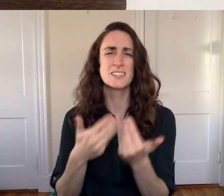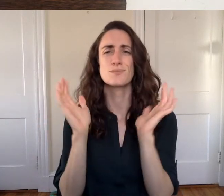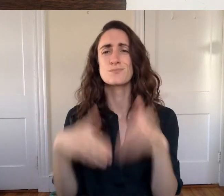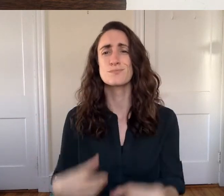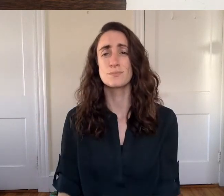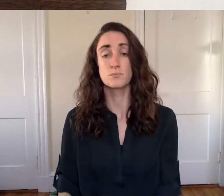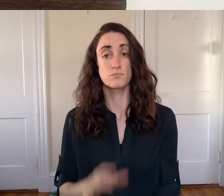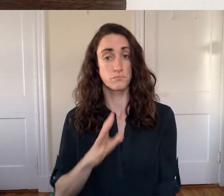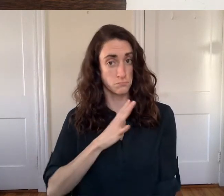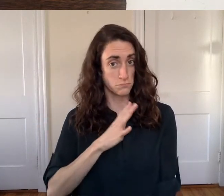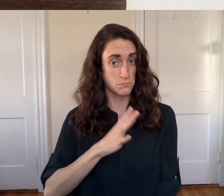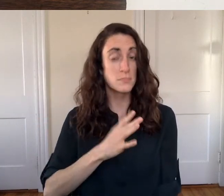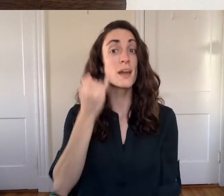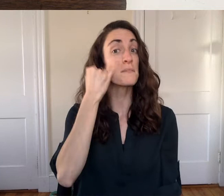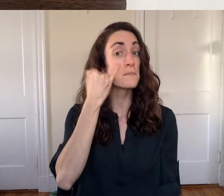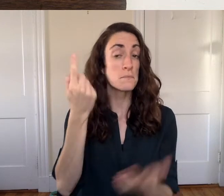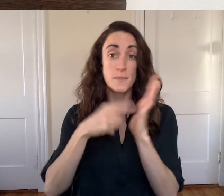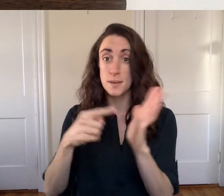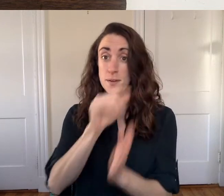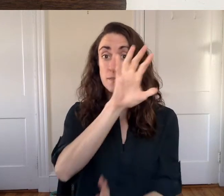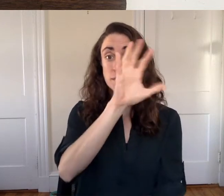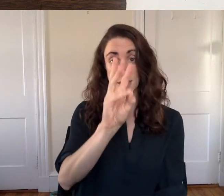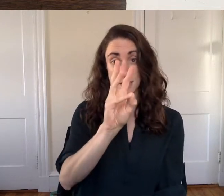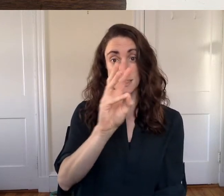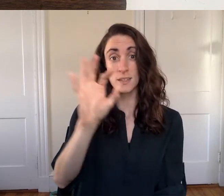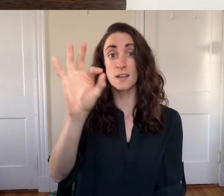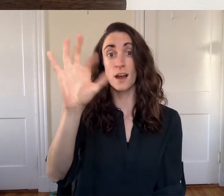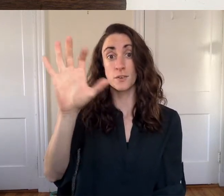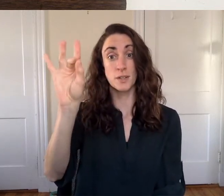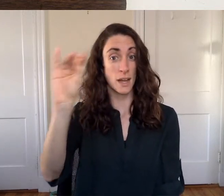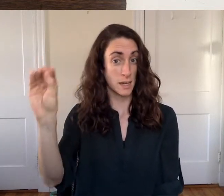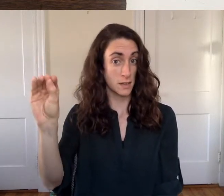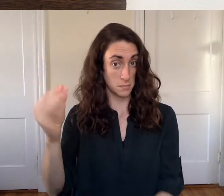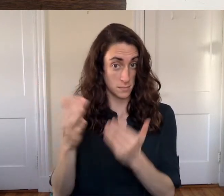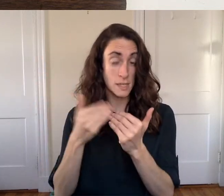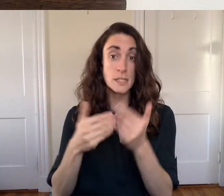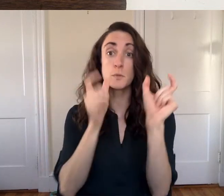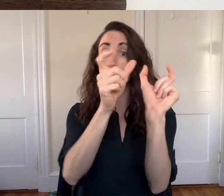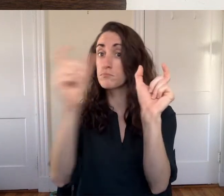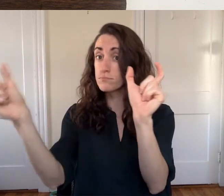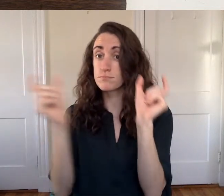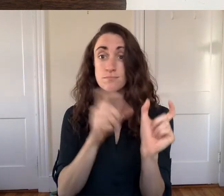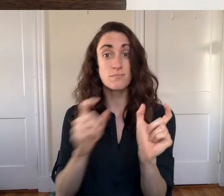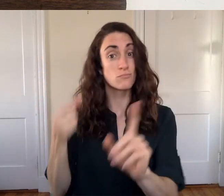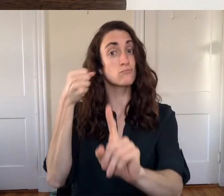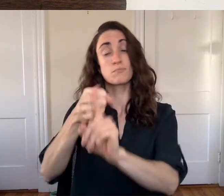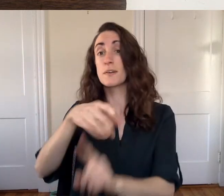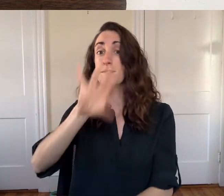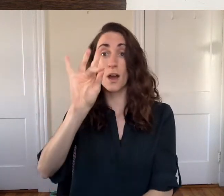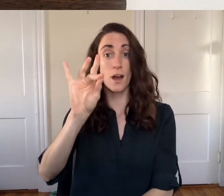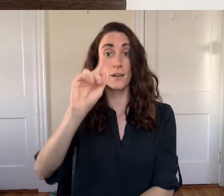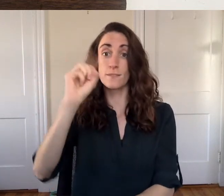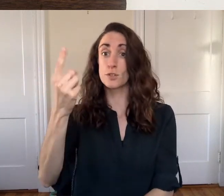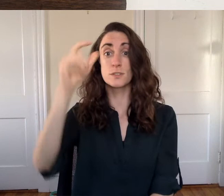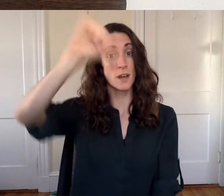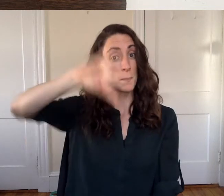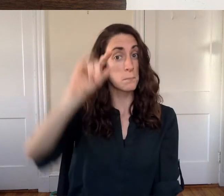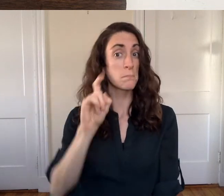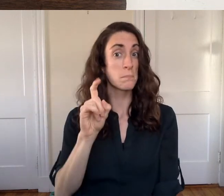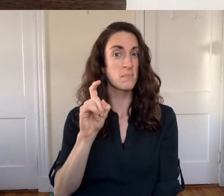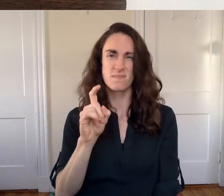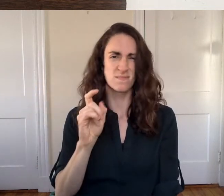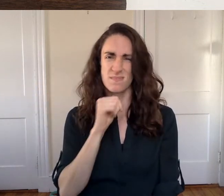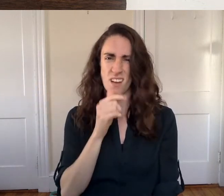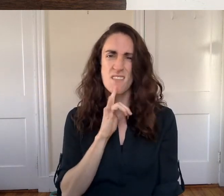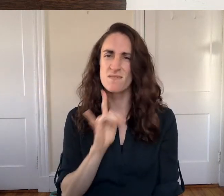multiple. Why bother using prime factorization? That's all well and good for numbers like 30 and 50, but what about this next pair, 56 and